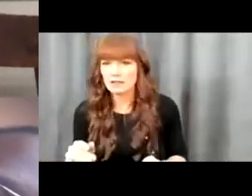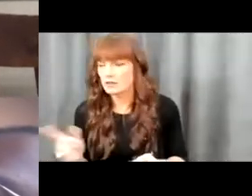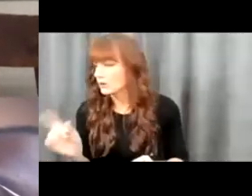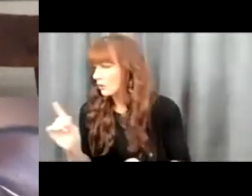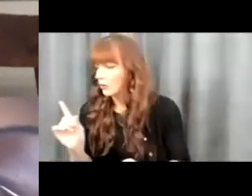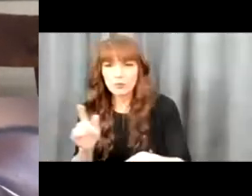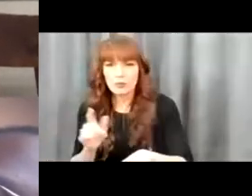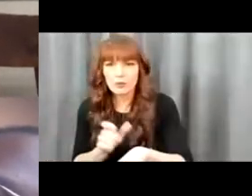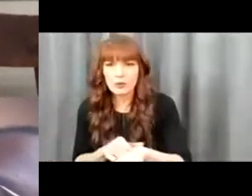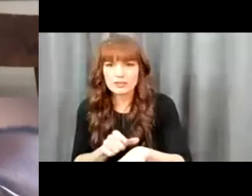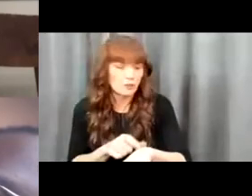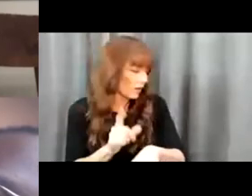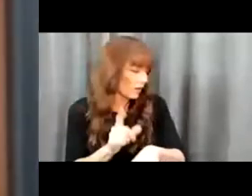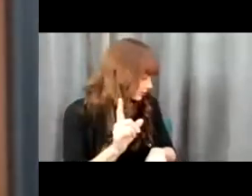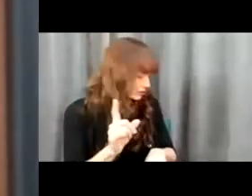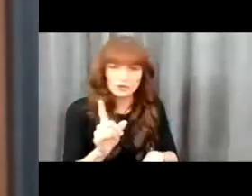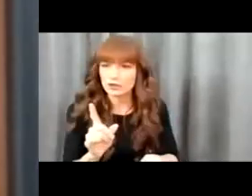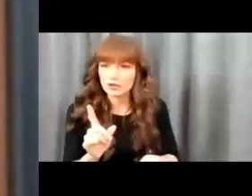you put the watch?